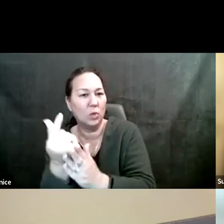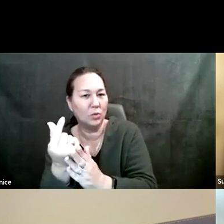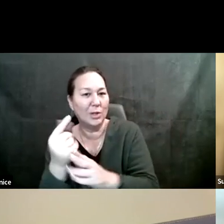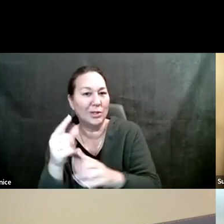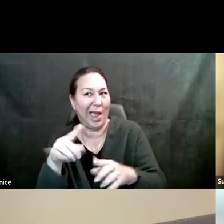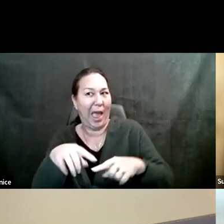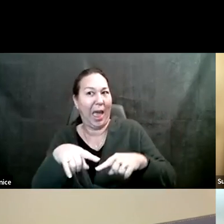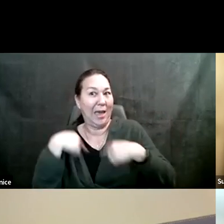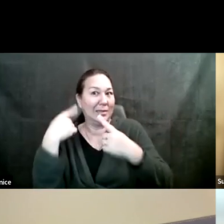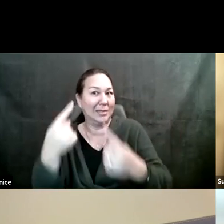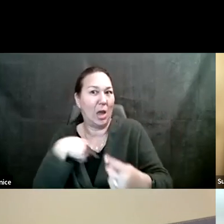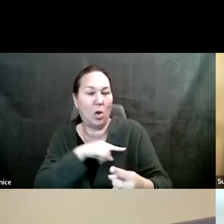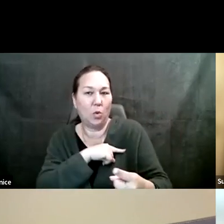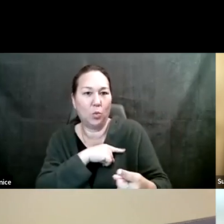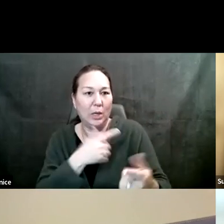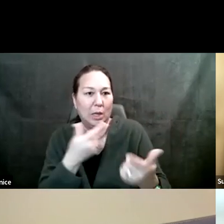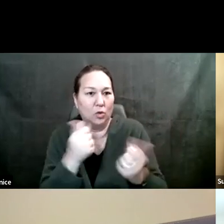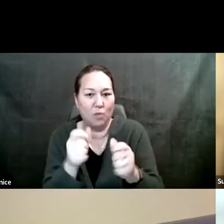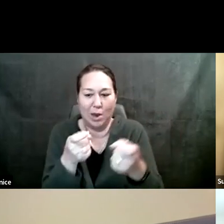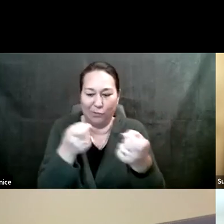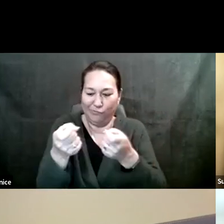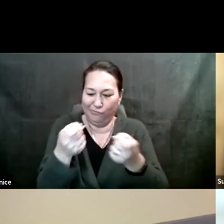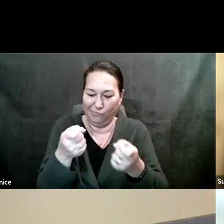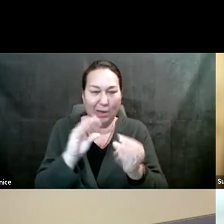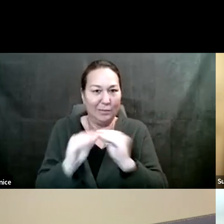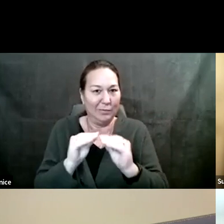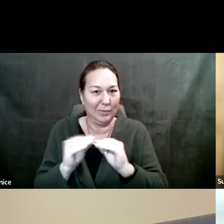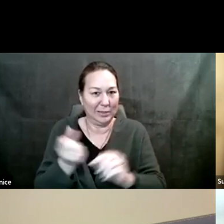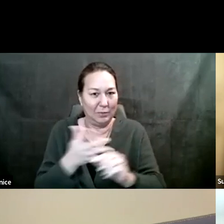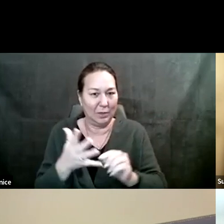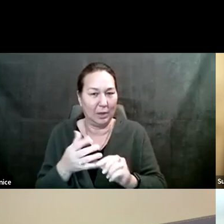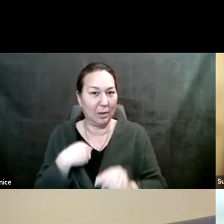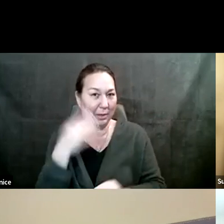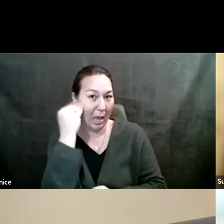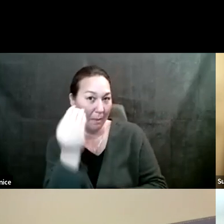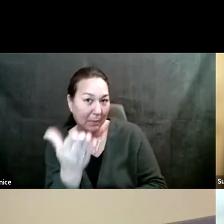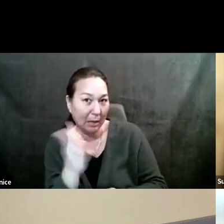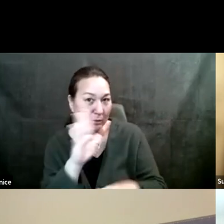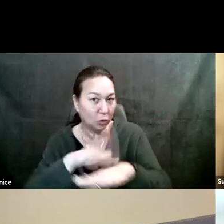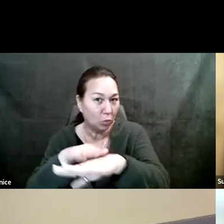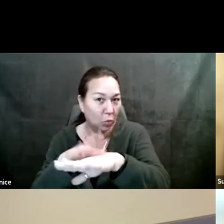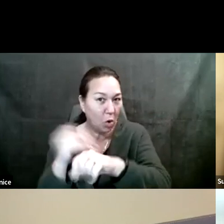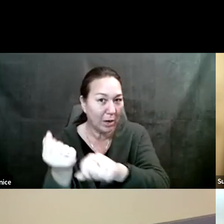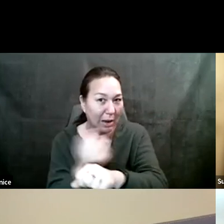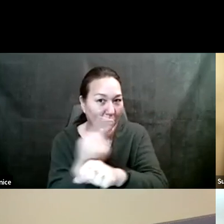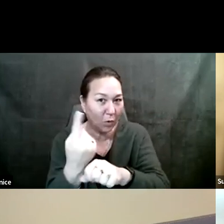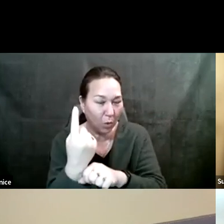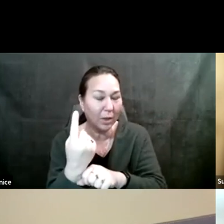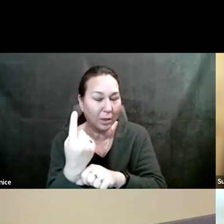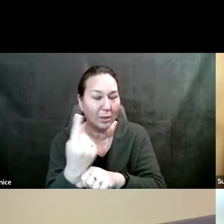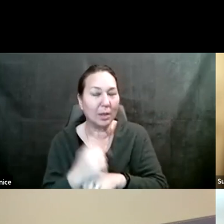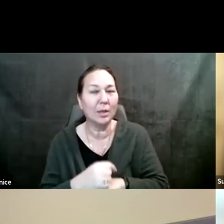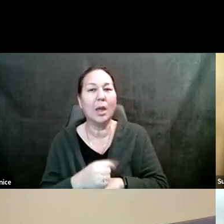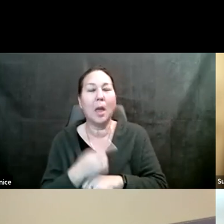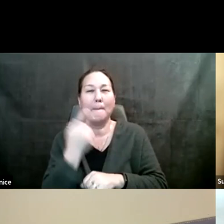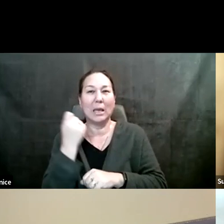hold so I continue to say this to prepare everyone because in the original data